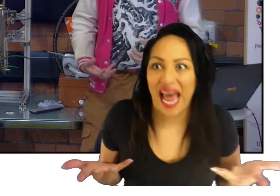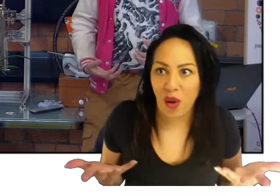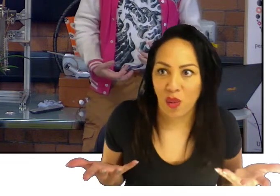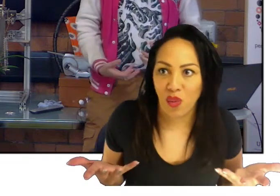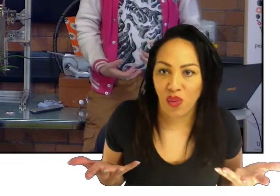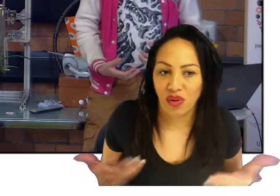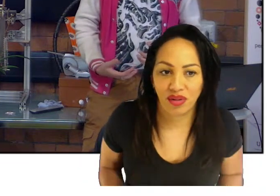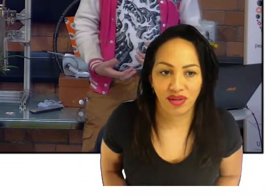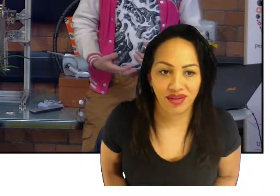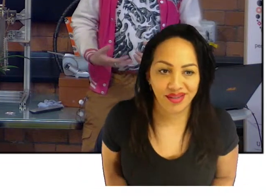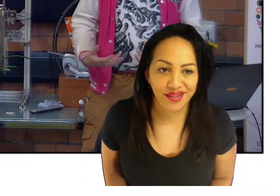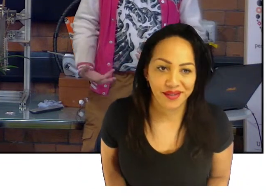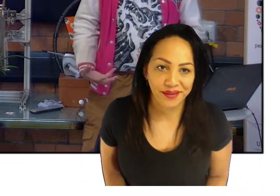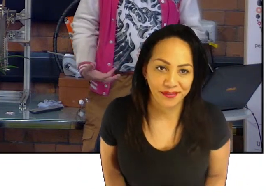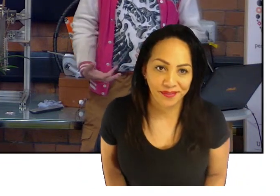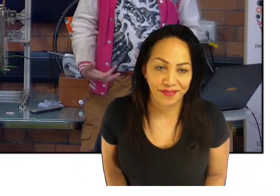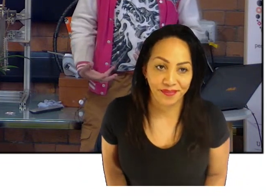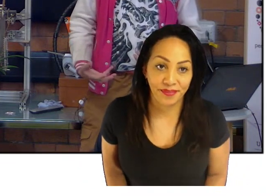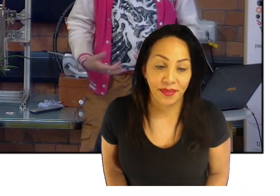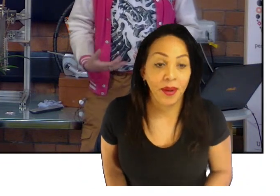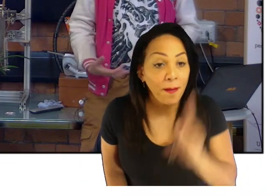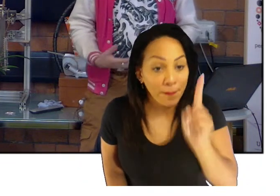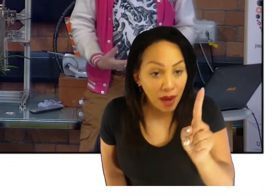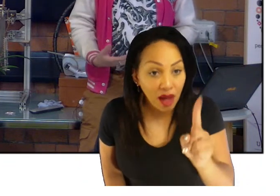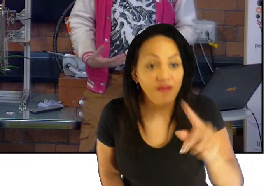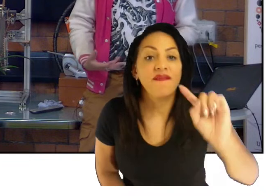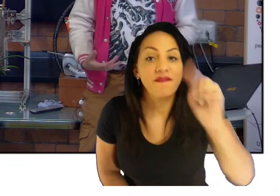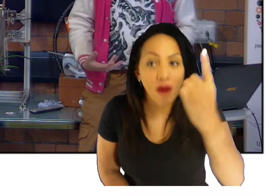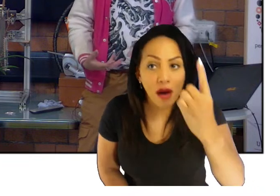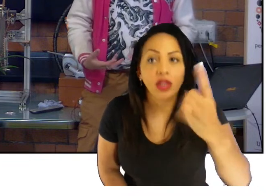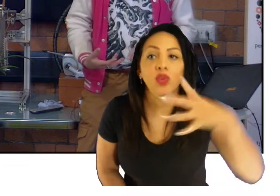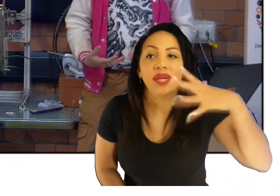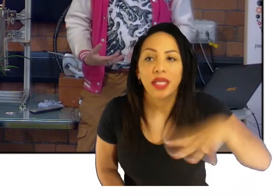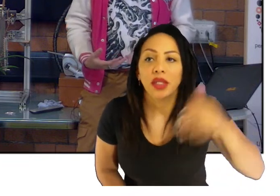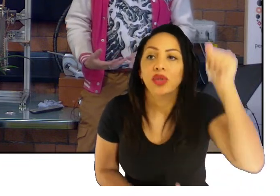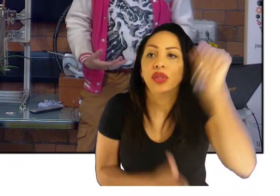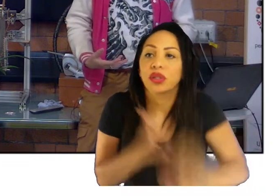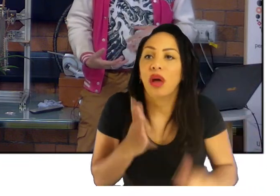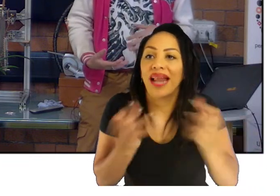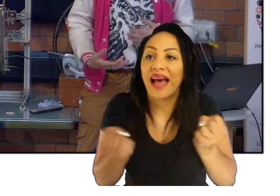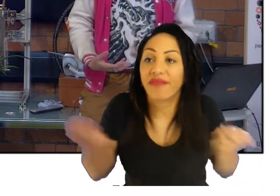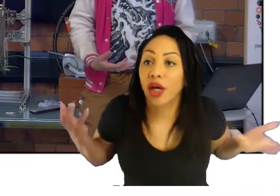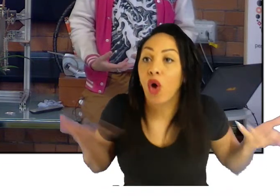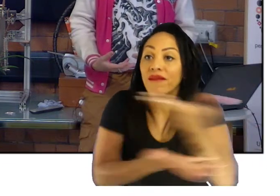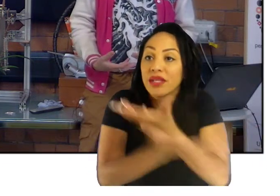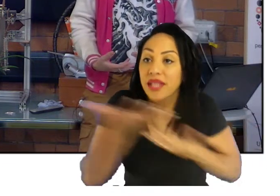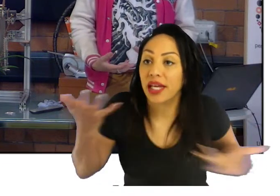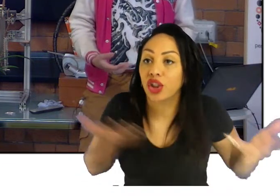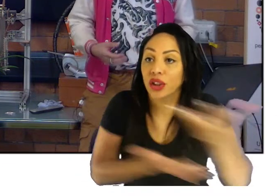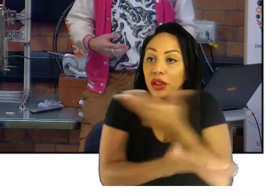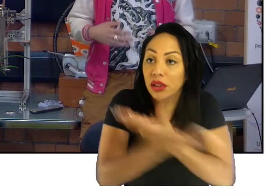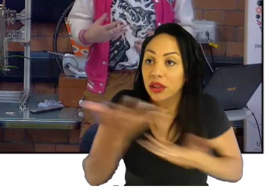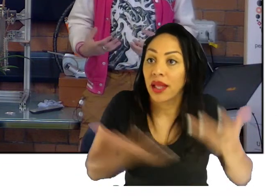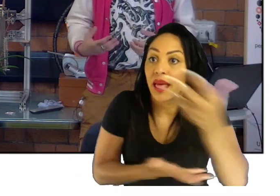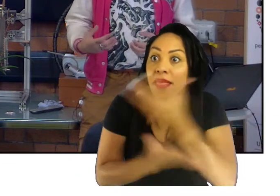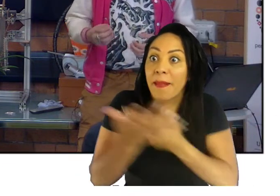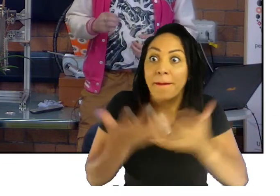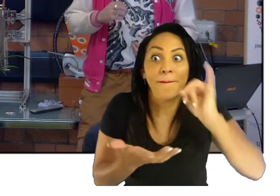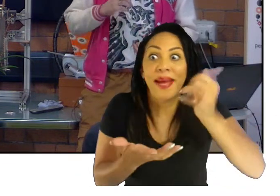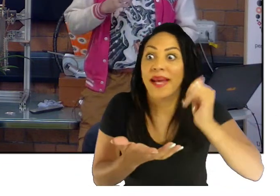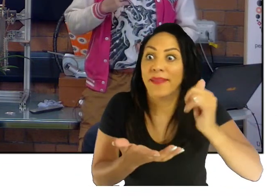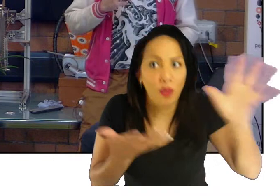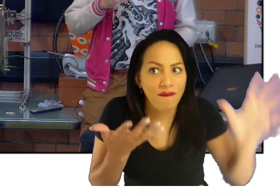having these conversations, we could find out. If we start having these conversations, we could stumble across something. It's about